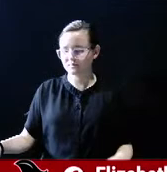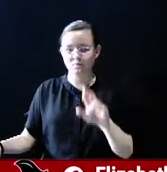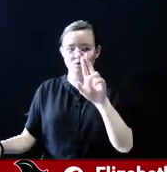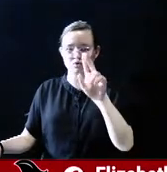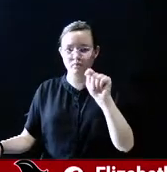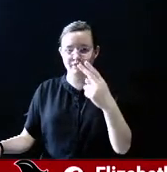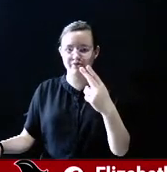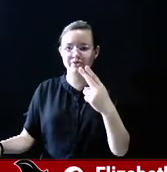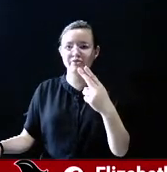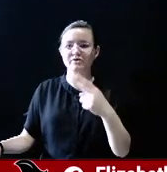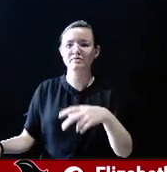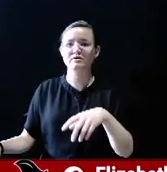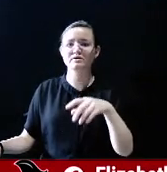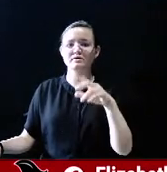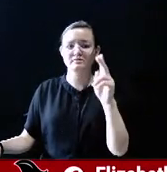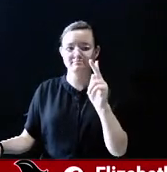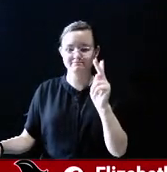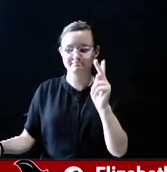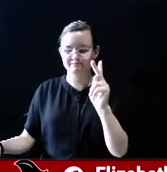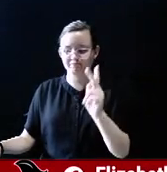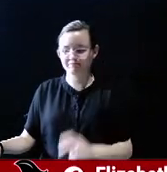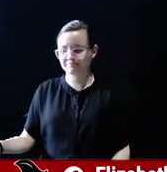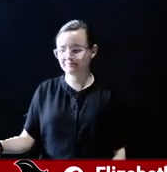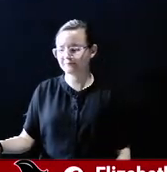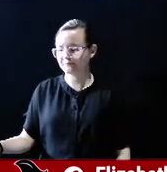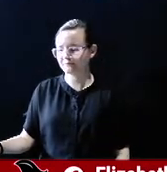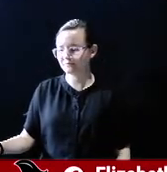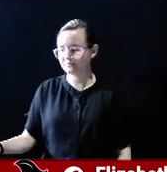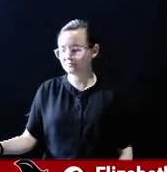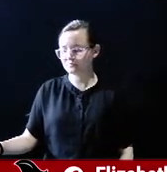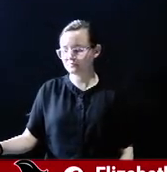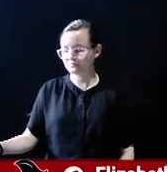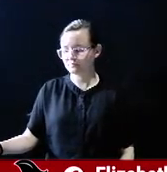Ruth Meike Cayenge.